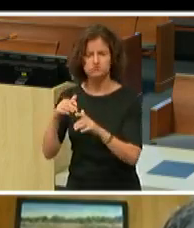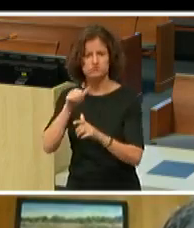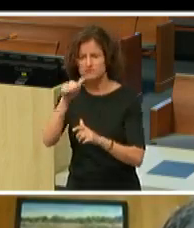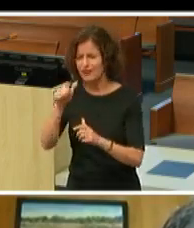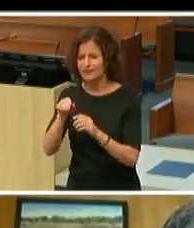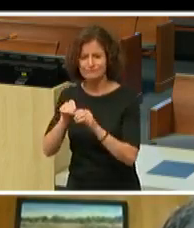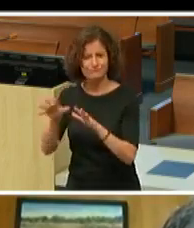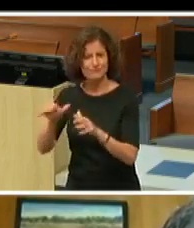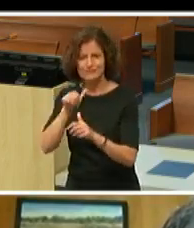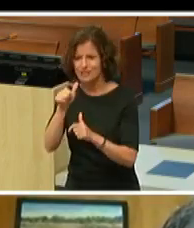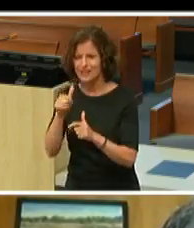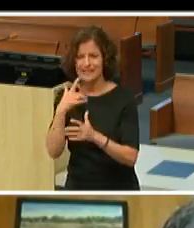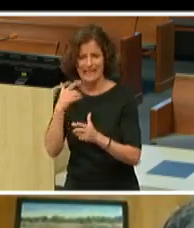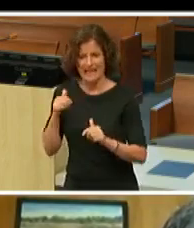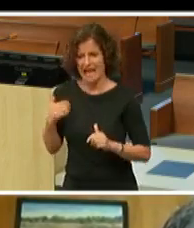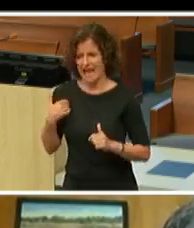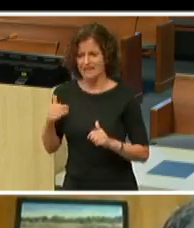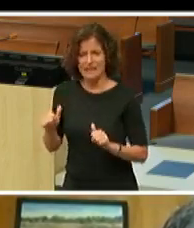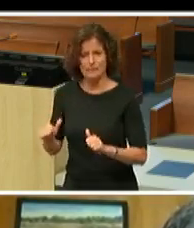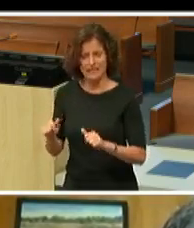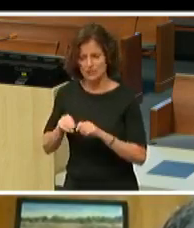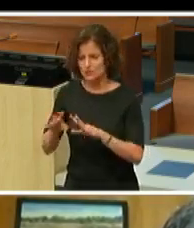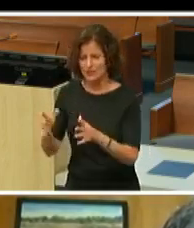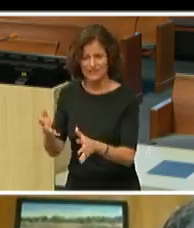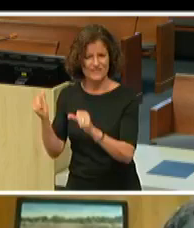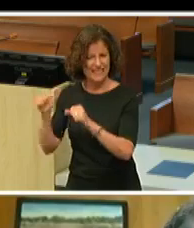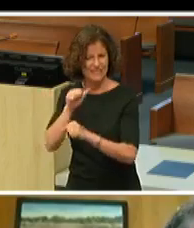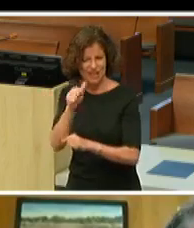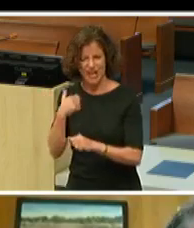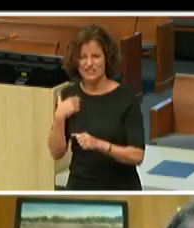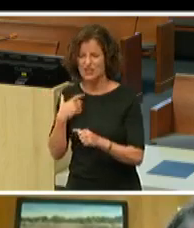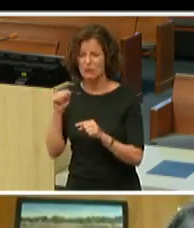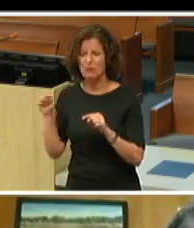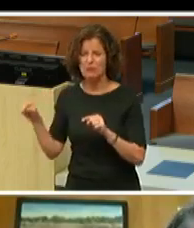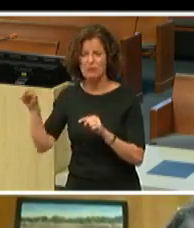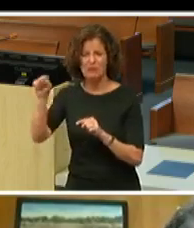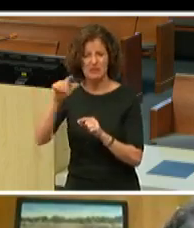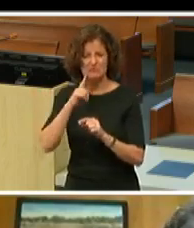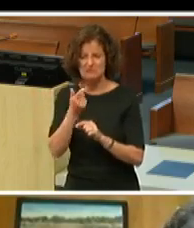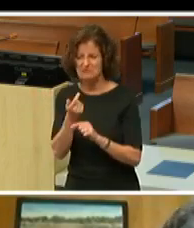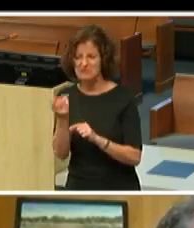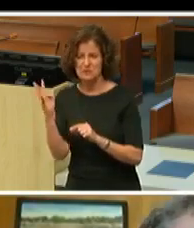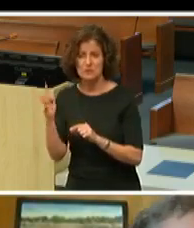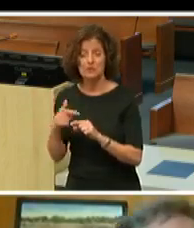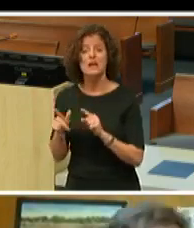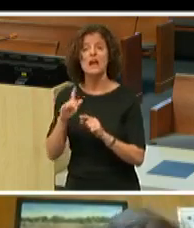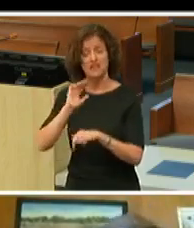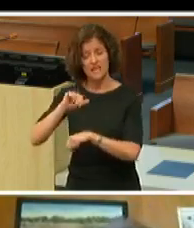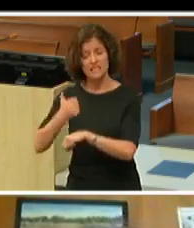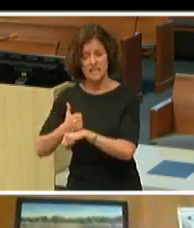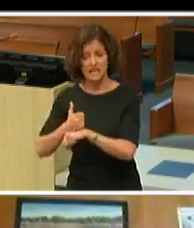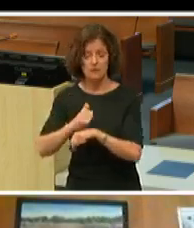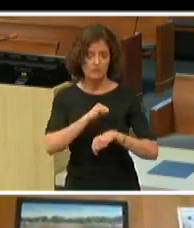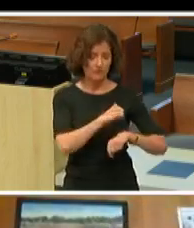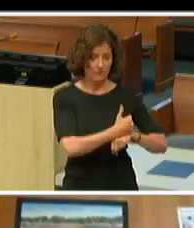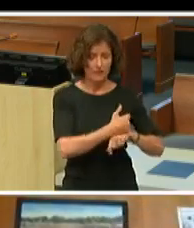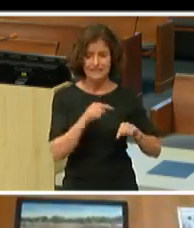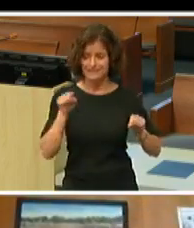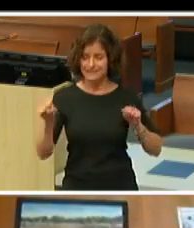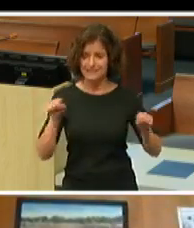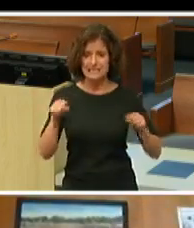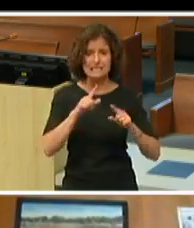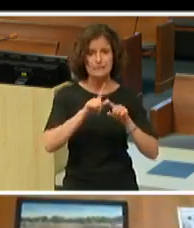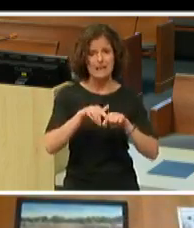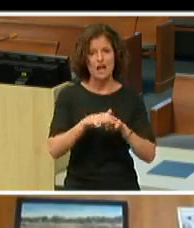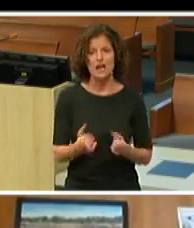just didn't have the ability to spread as quickly. And then they set certain criteria for infections per